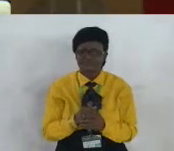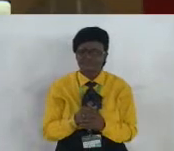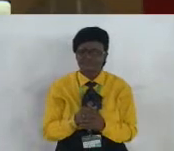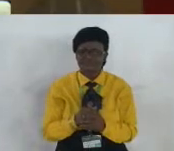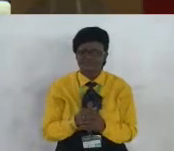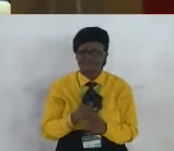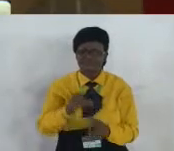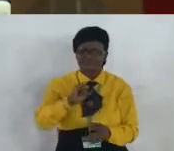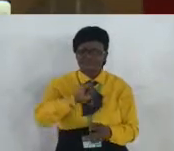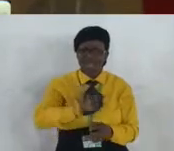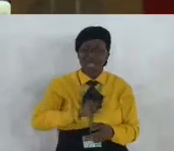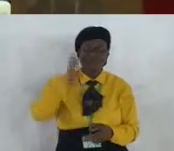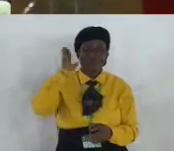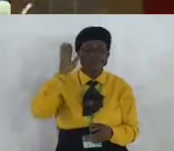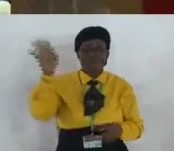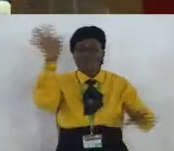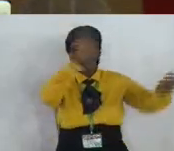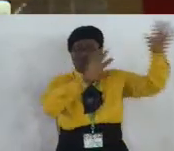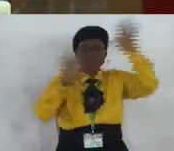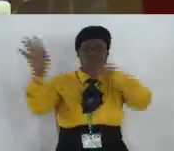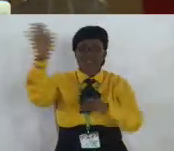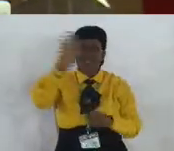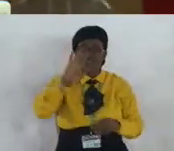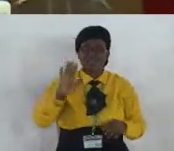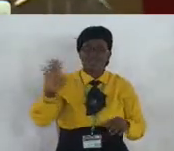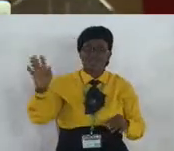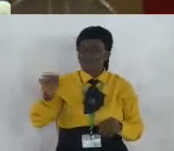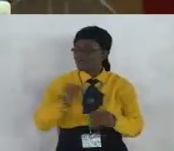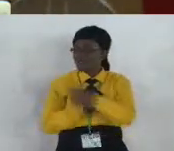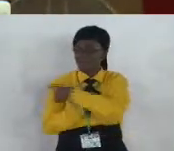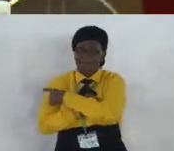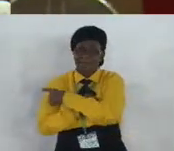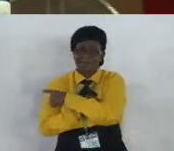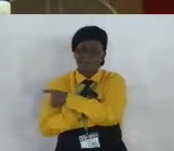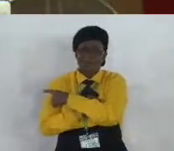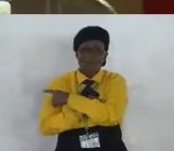I'm going to wave my hands to everybody here tonight.